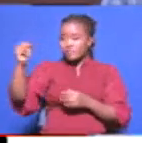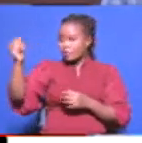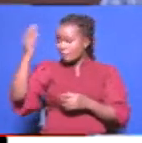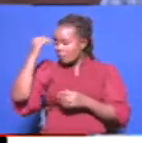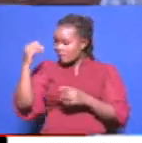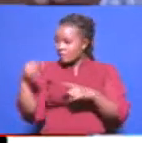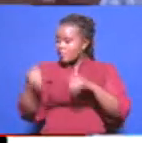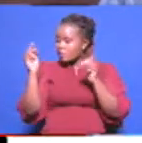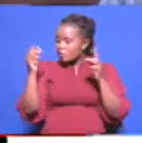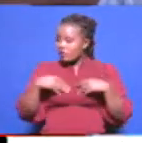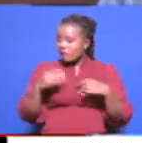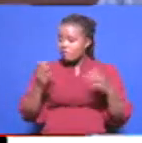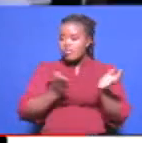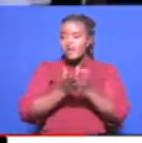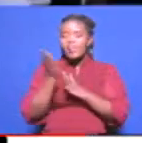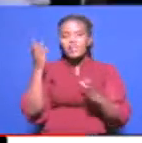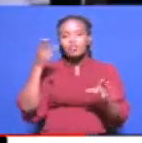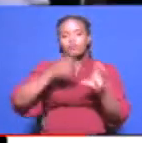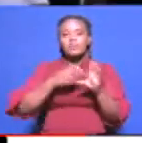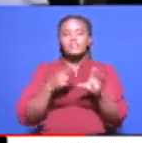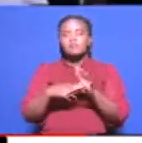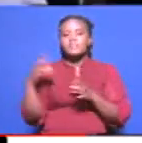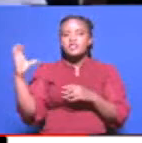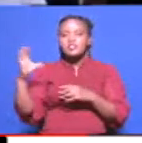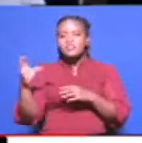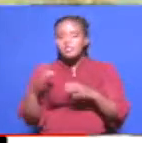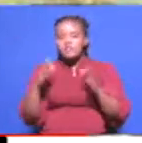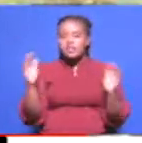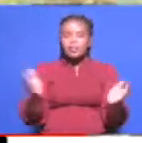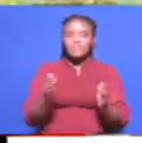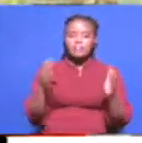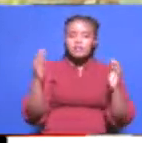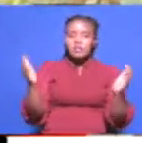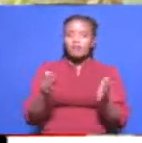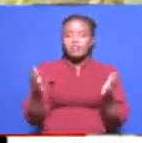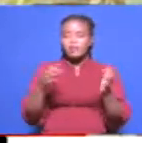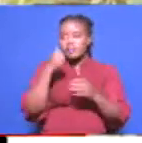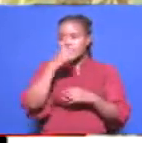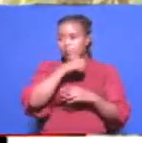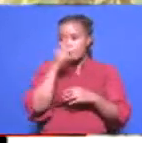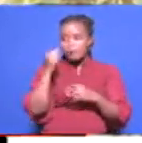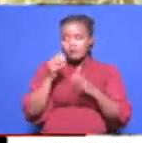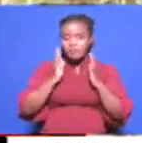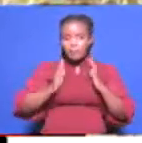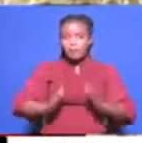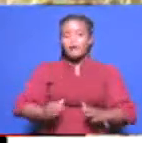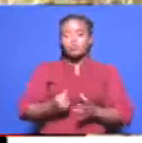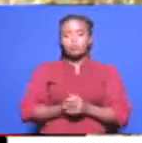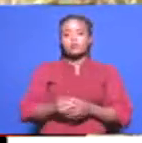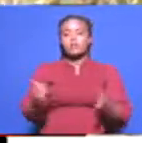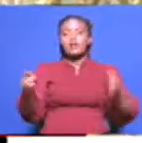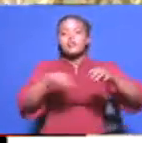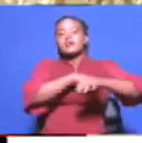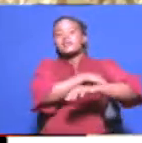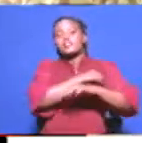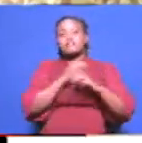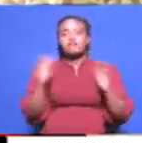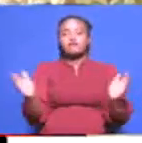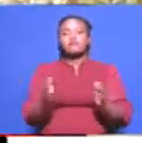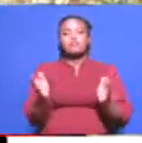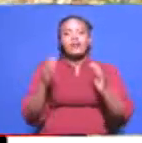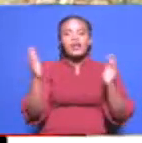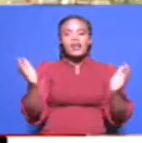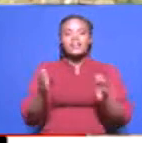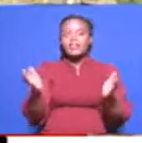right to participate in civic affairs as a private Kenyan citizen. The chiefs were encouraged to maintain political